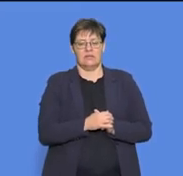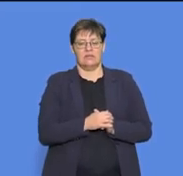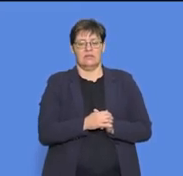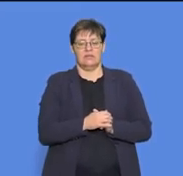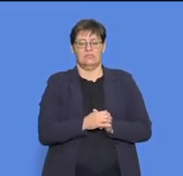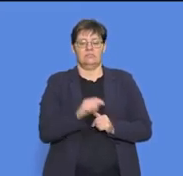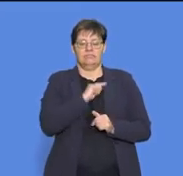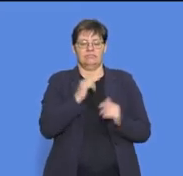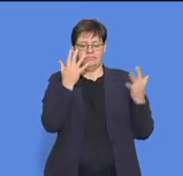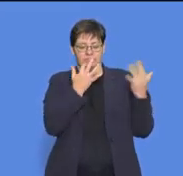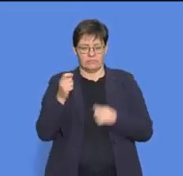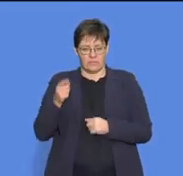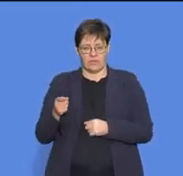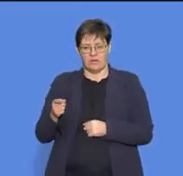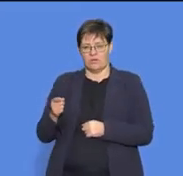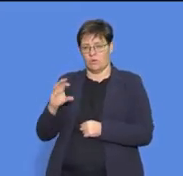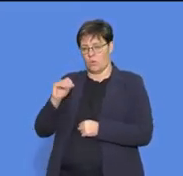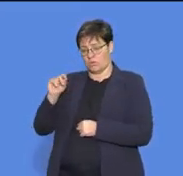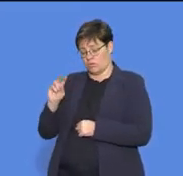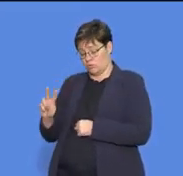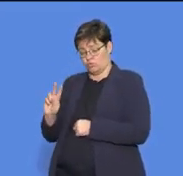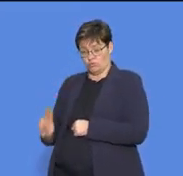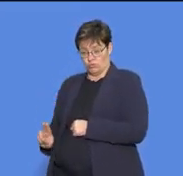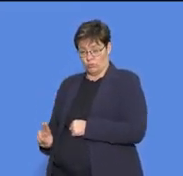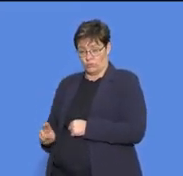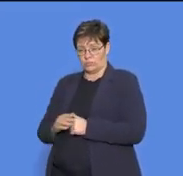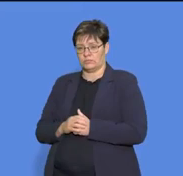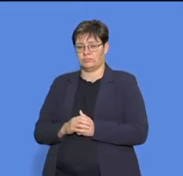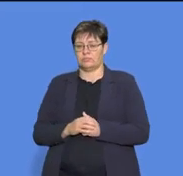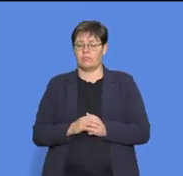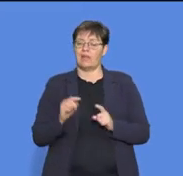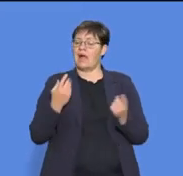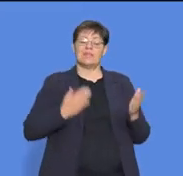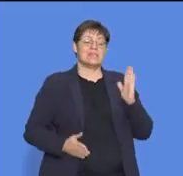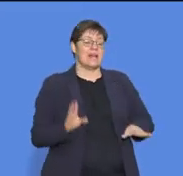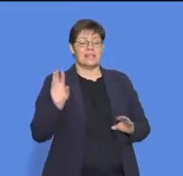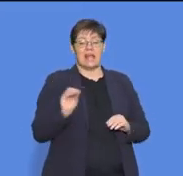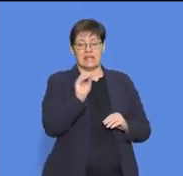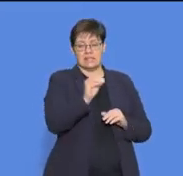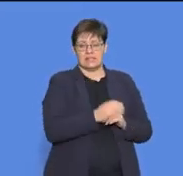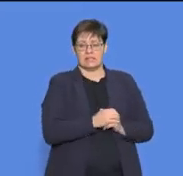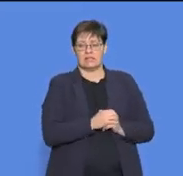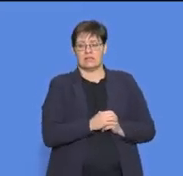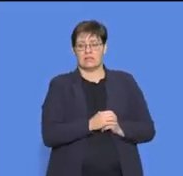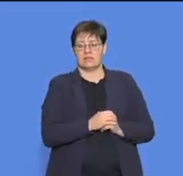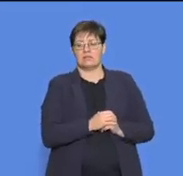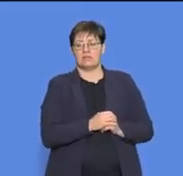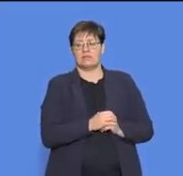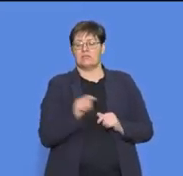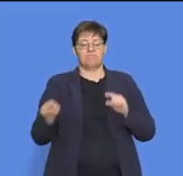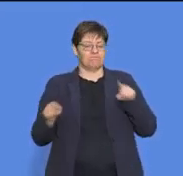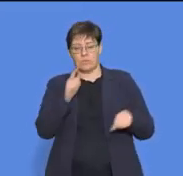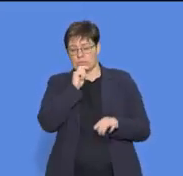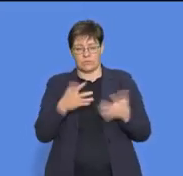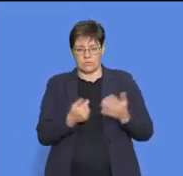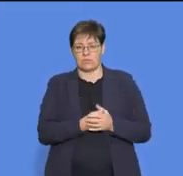UR, because from U2, because we are calculating angle U2. Okay, so which other sides do we put in between?